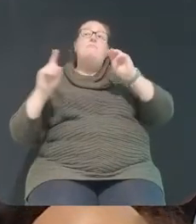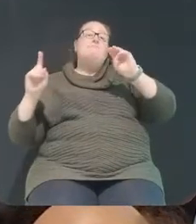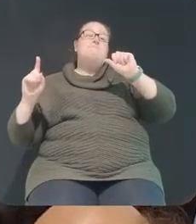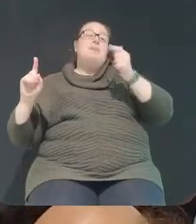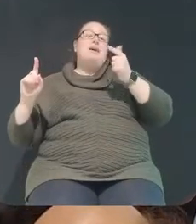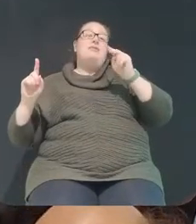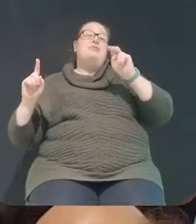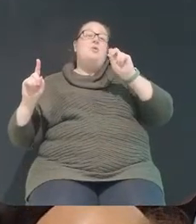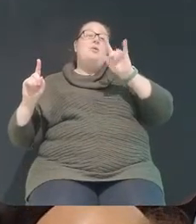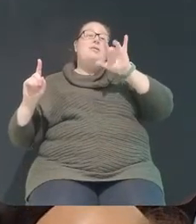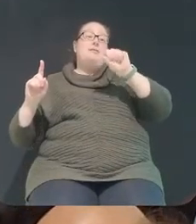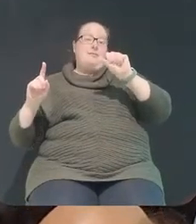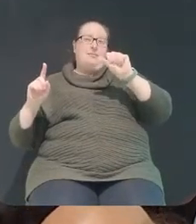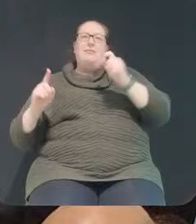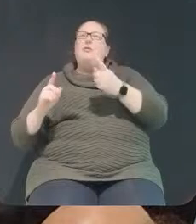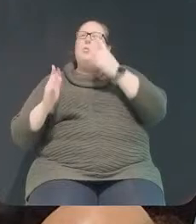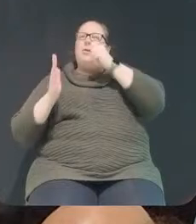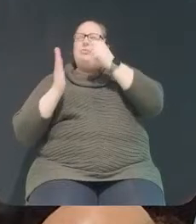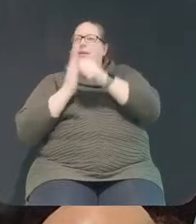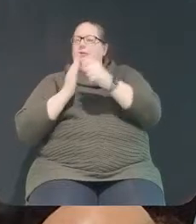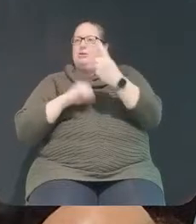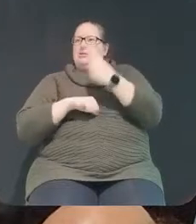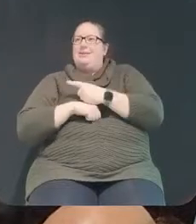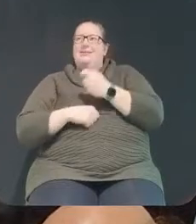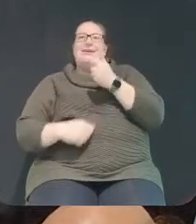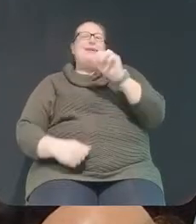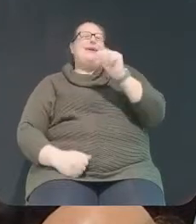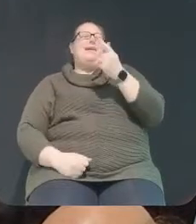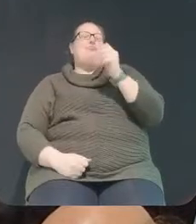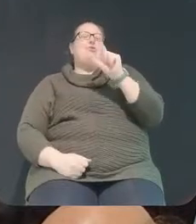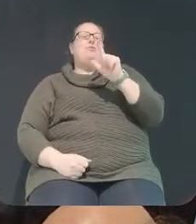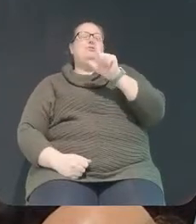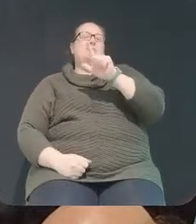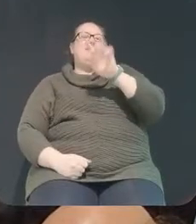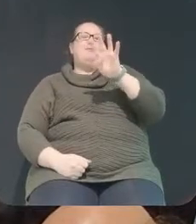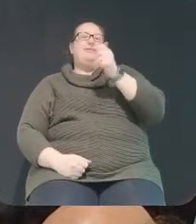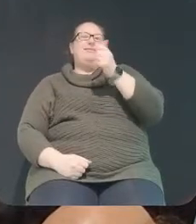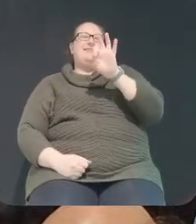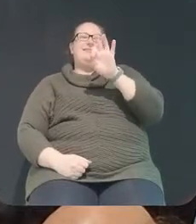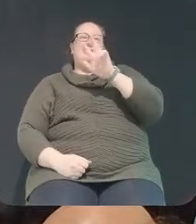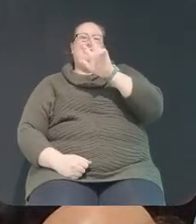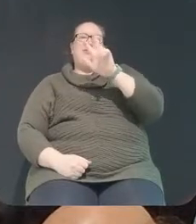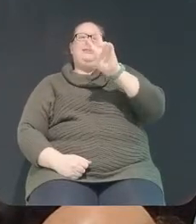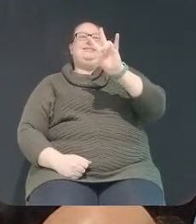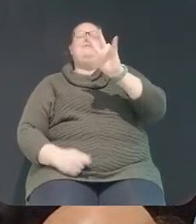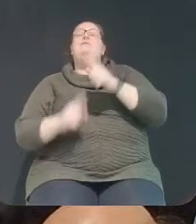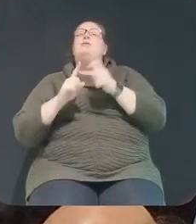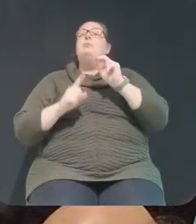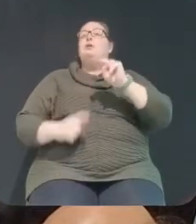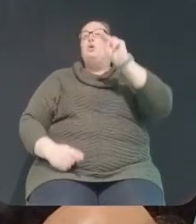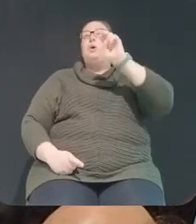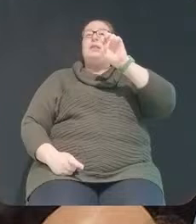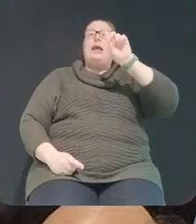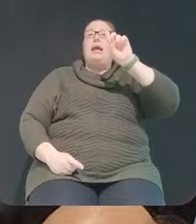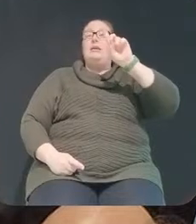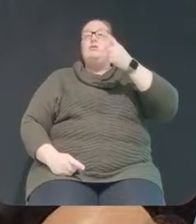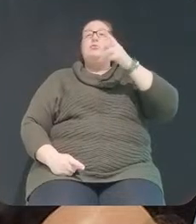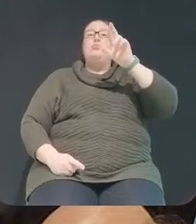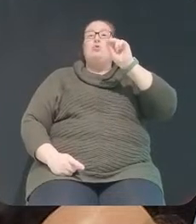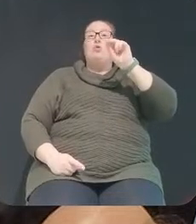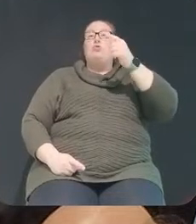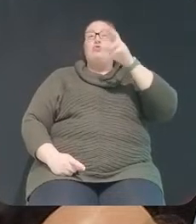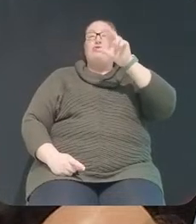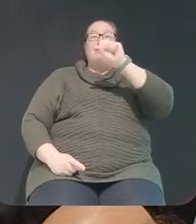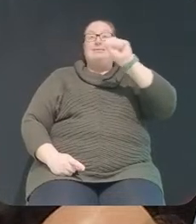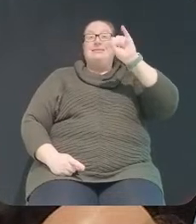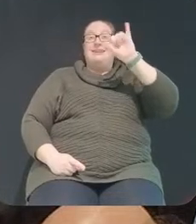letters has stuck with me, dated April 24th, 1937, from the North End Progressive Club. The way in which the